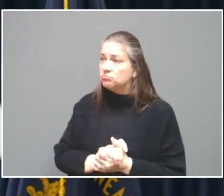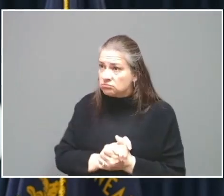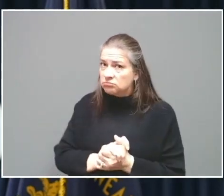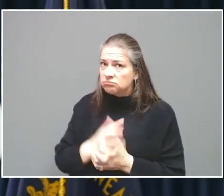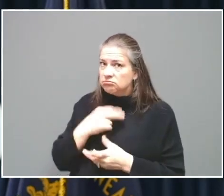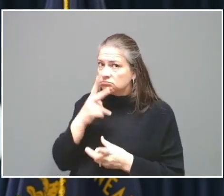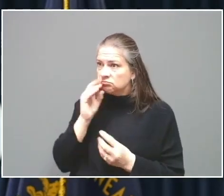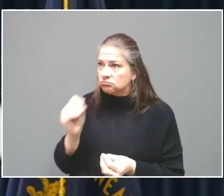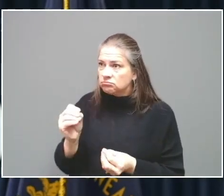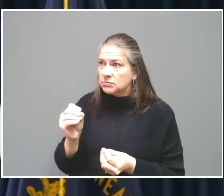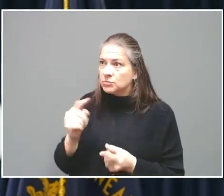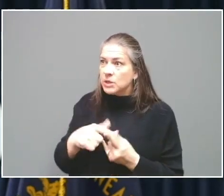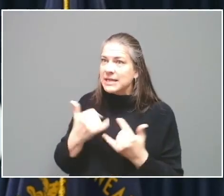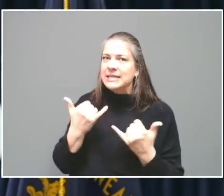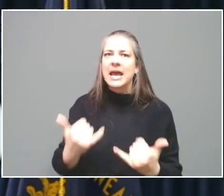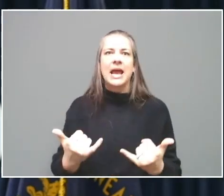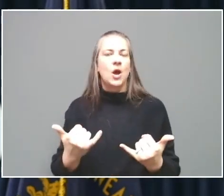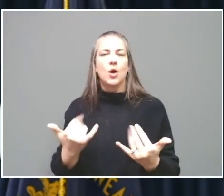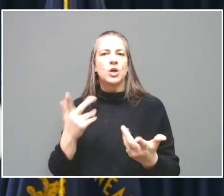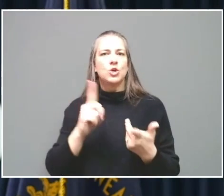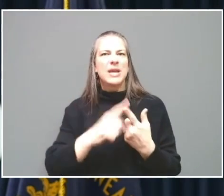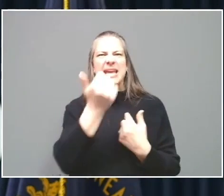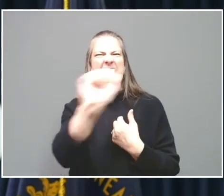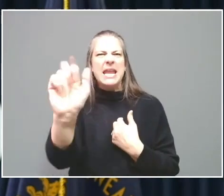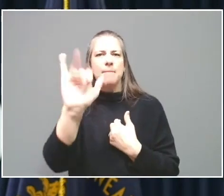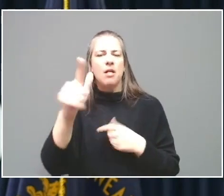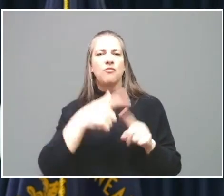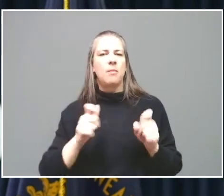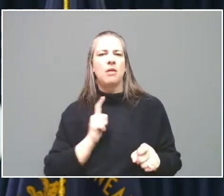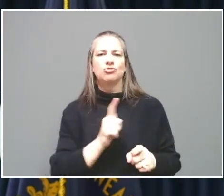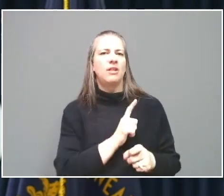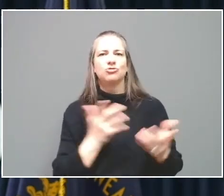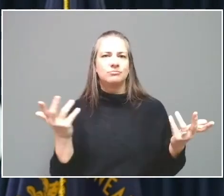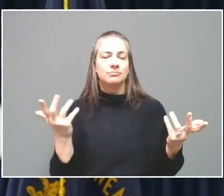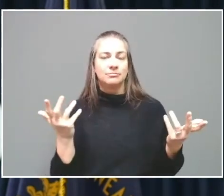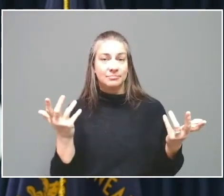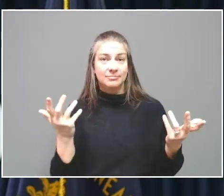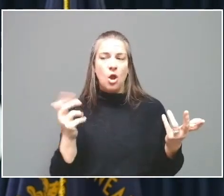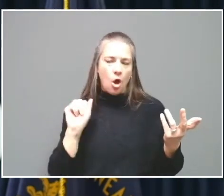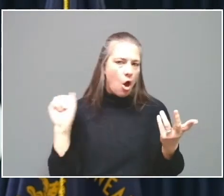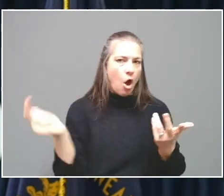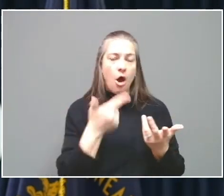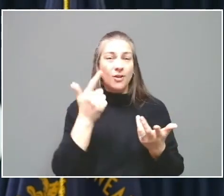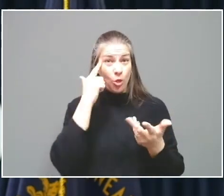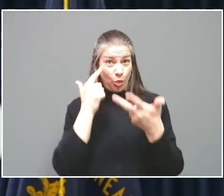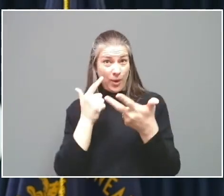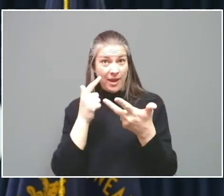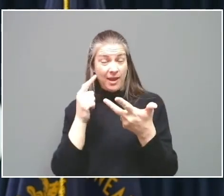now in any bill submitted by the legislature. Again, it takes all 3 branches of government being committed